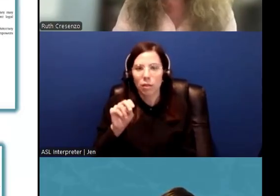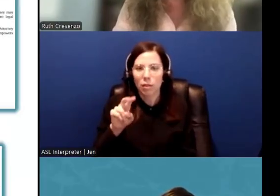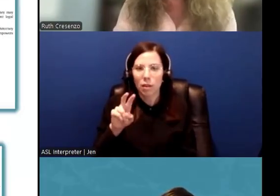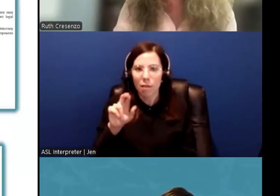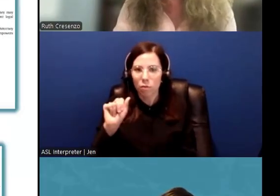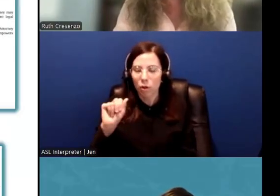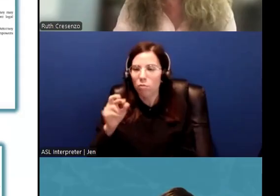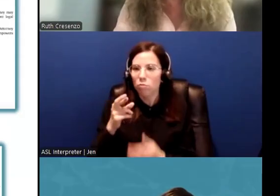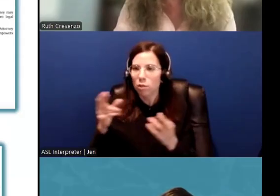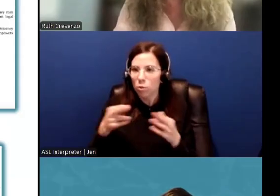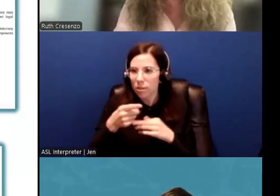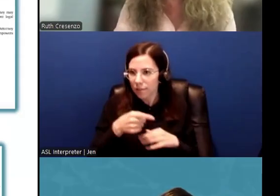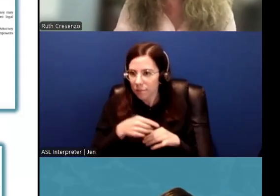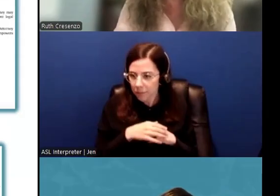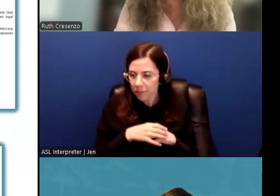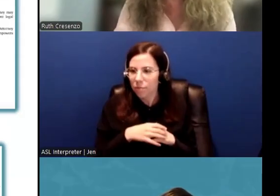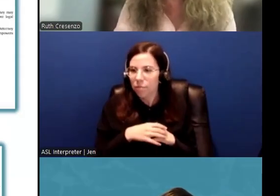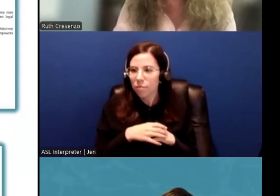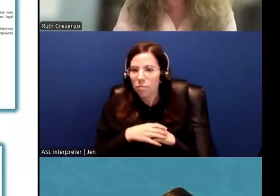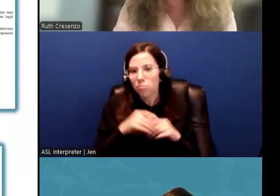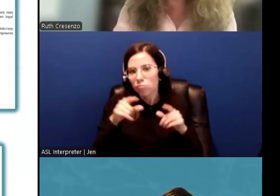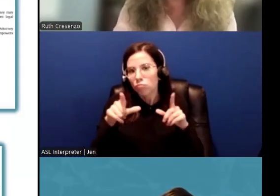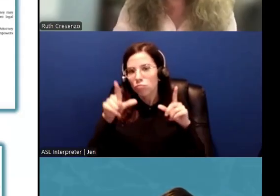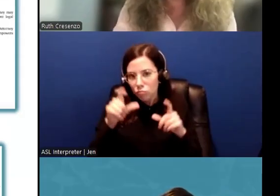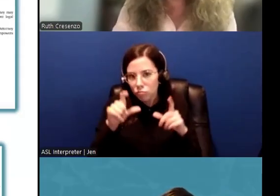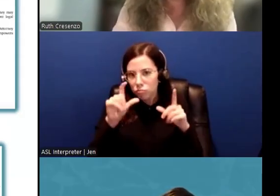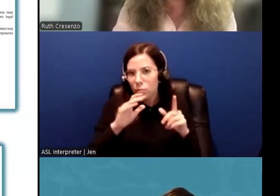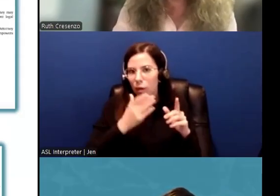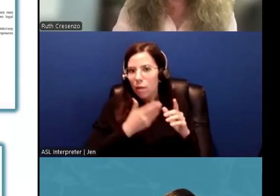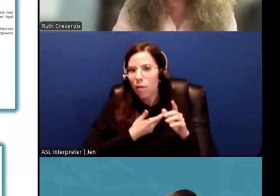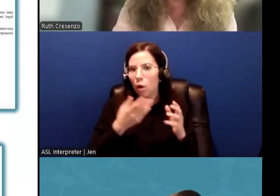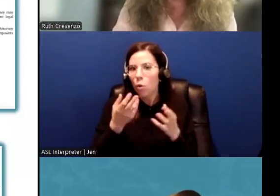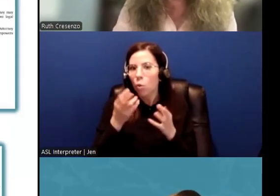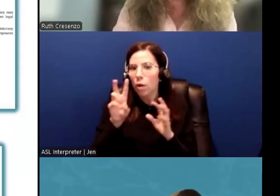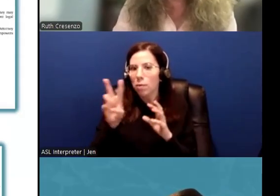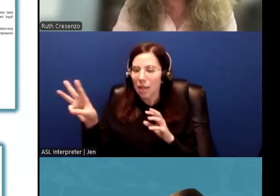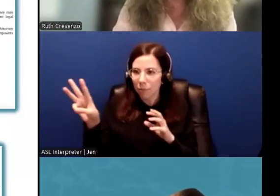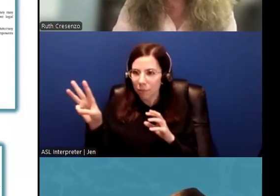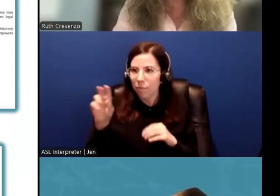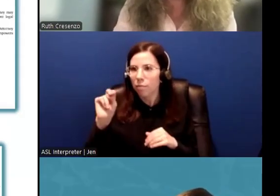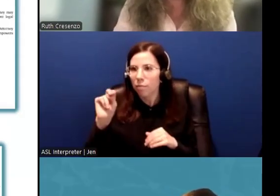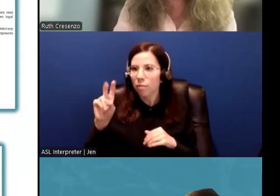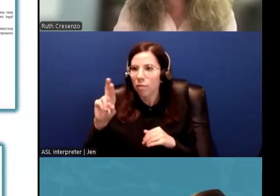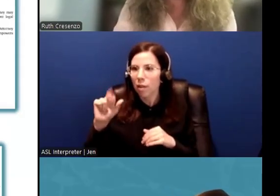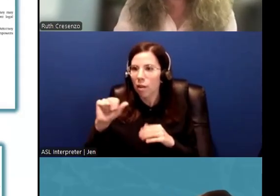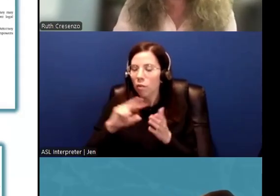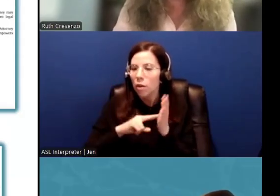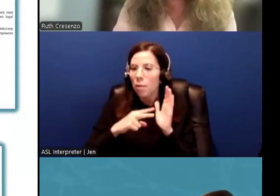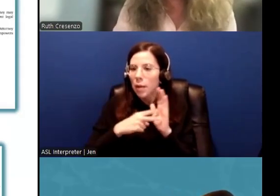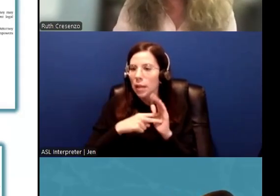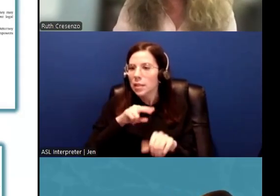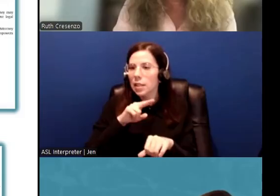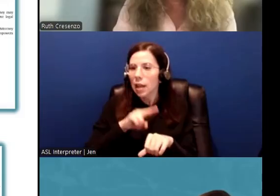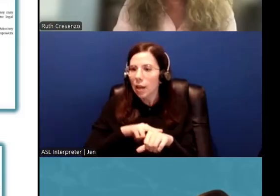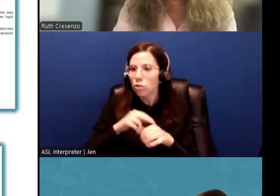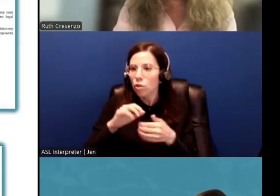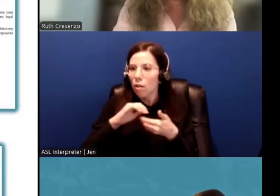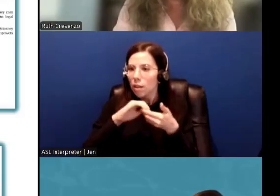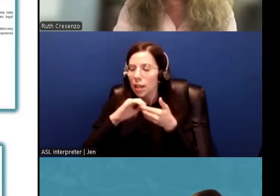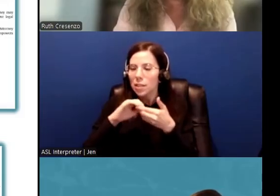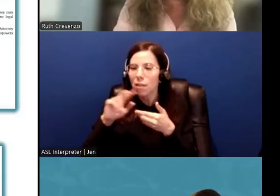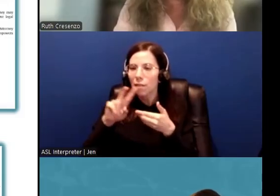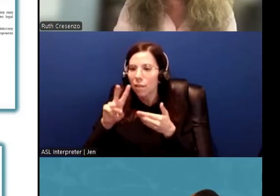which is a screenshot of our NAVRA website. And NAVRA stands for the National Alliance of Victims'